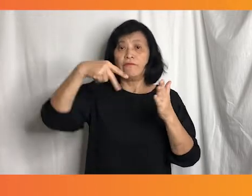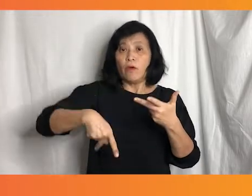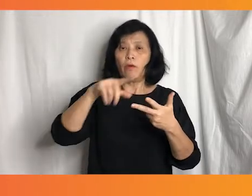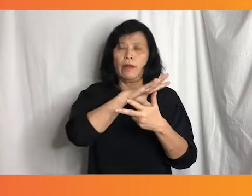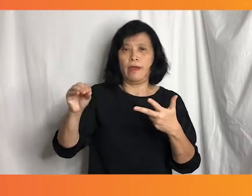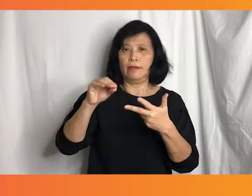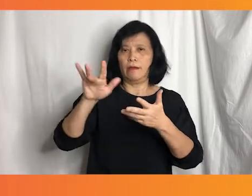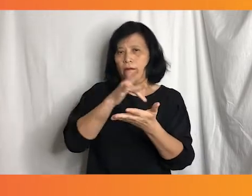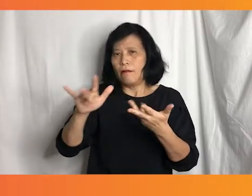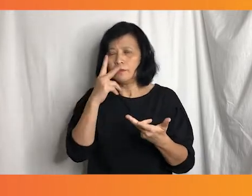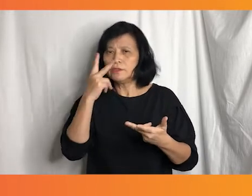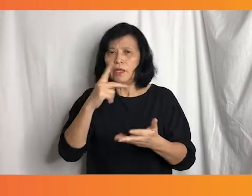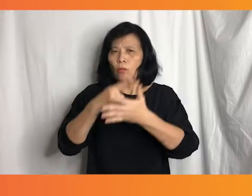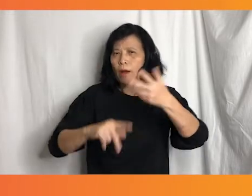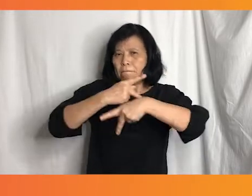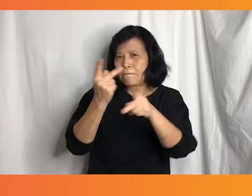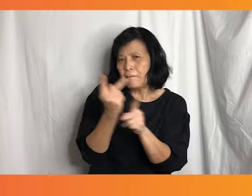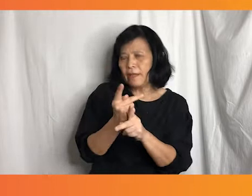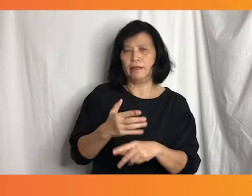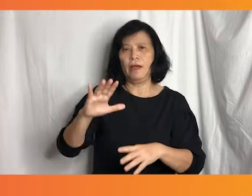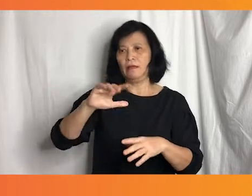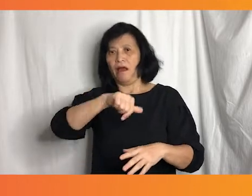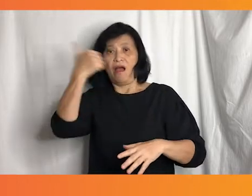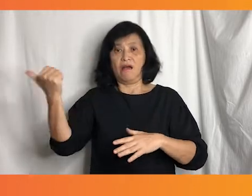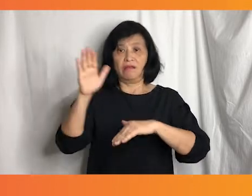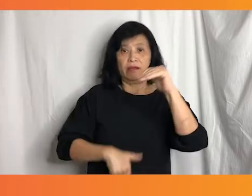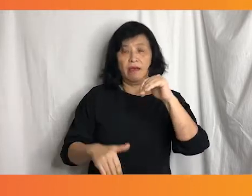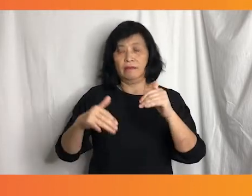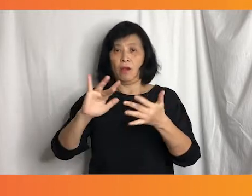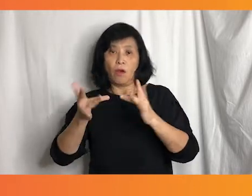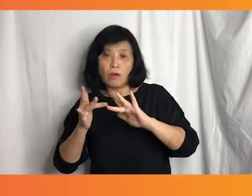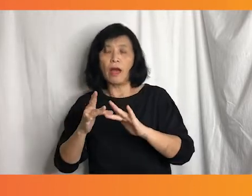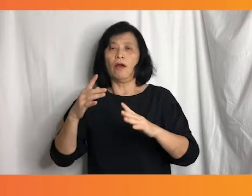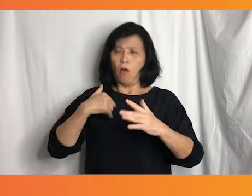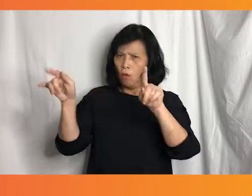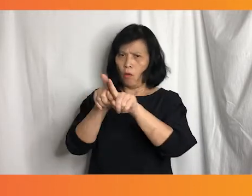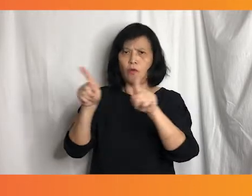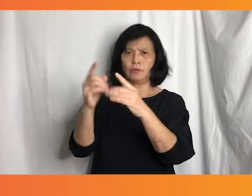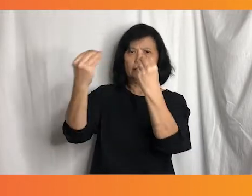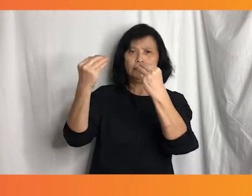shared with my students. Besides the online lesson, students were taught the safety rules of